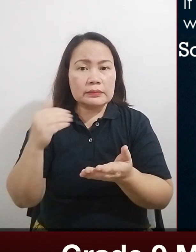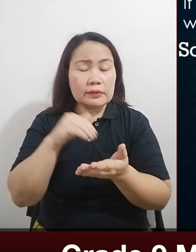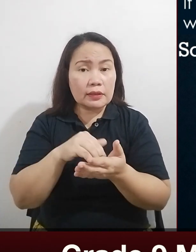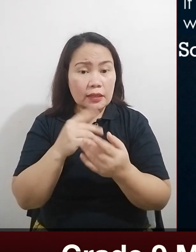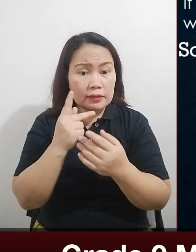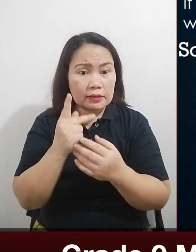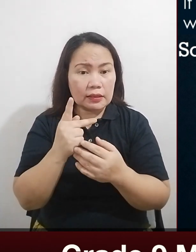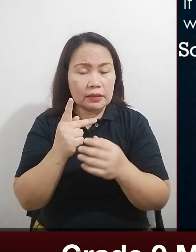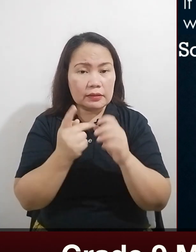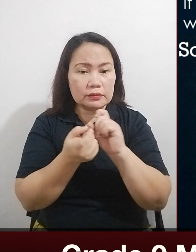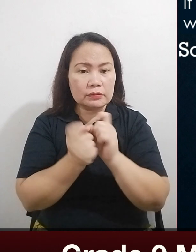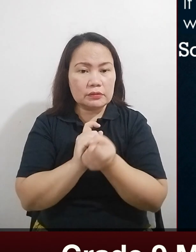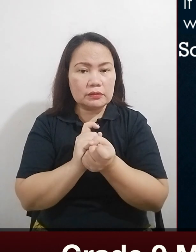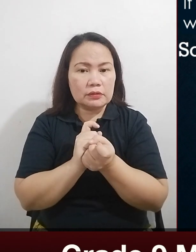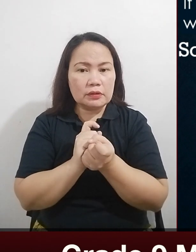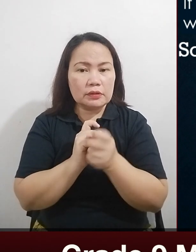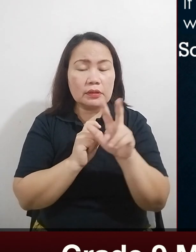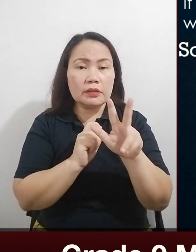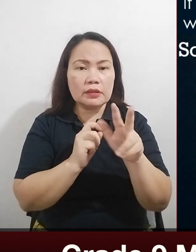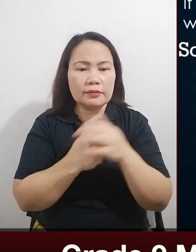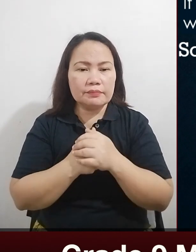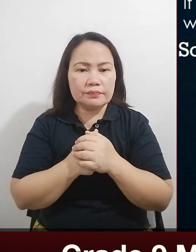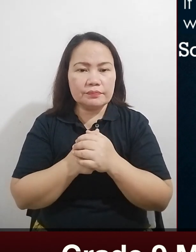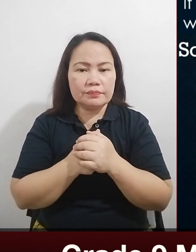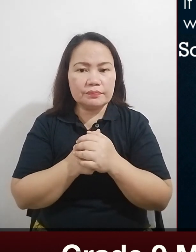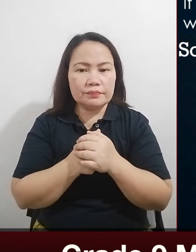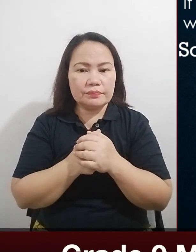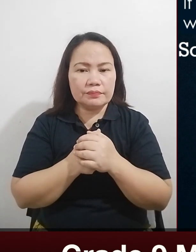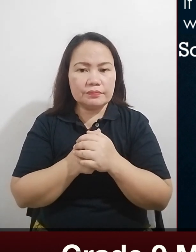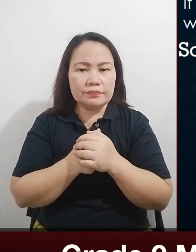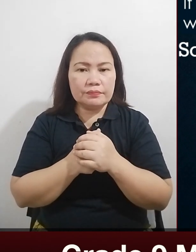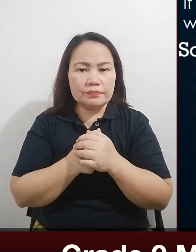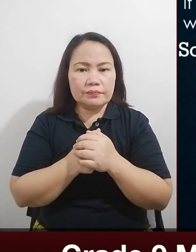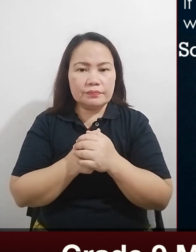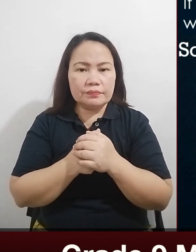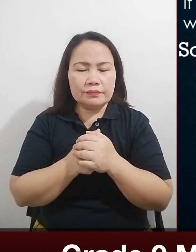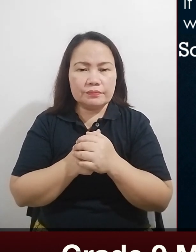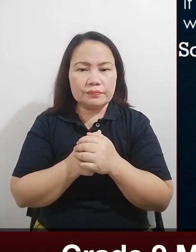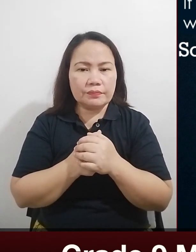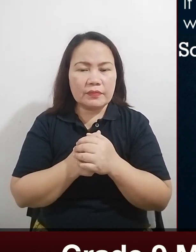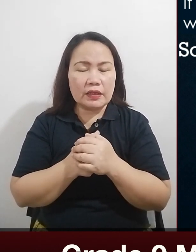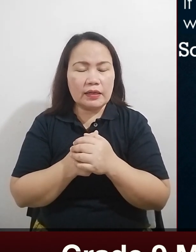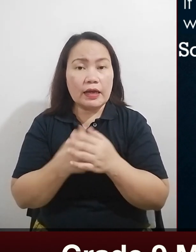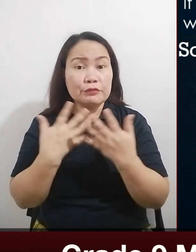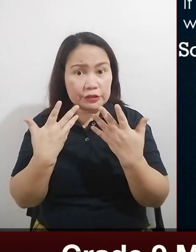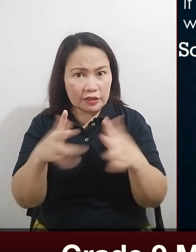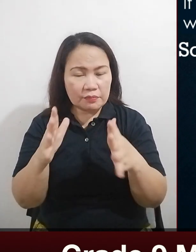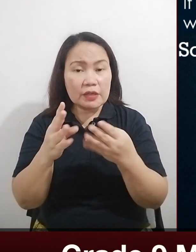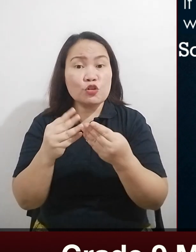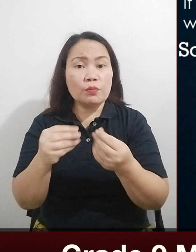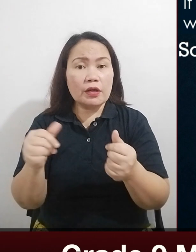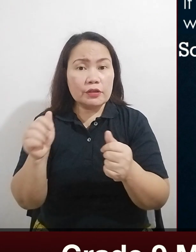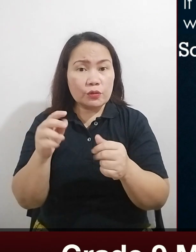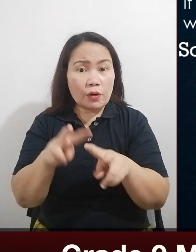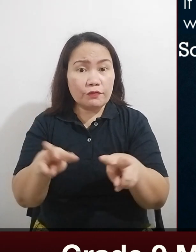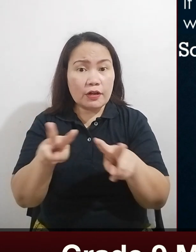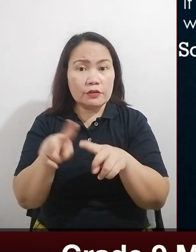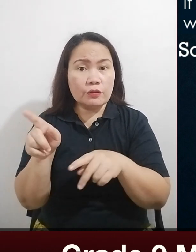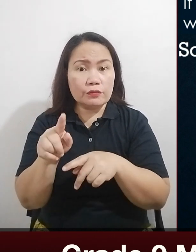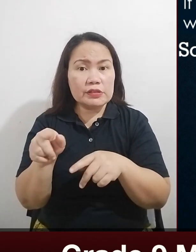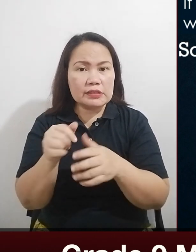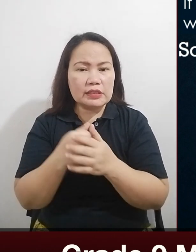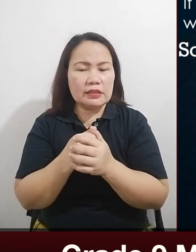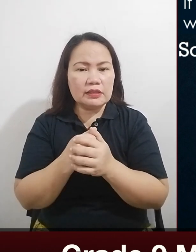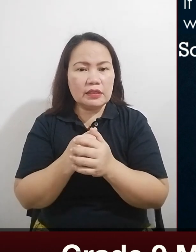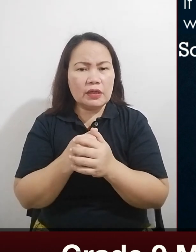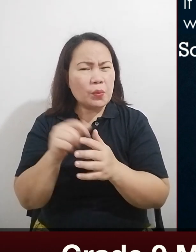pinalitan lang natin yung k natin ng 3. And after that, masusolve na natin yung value ng z. So, what is